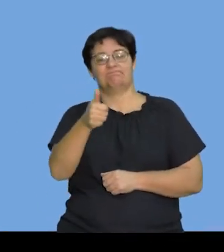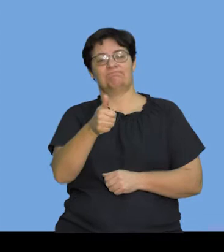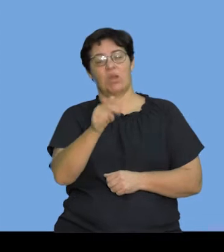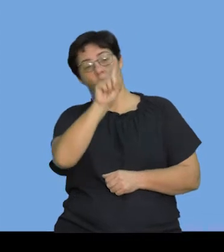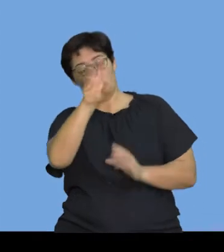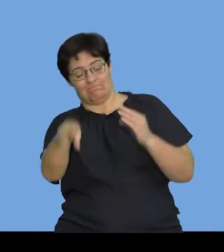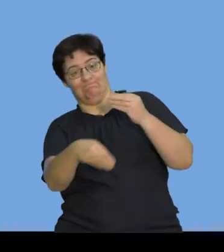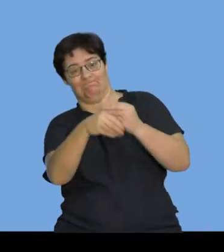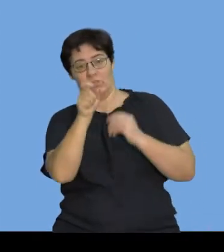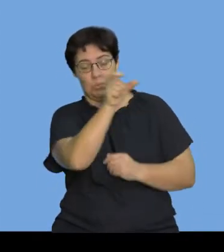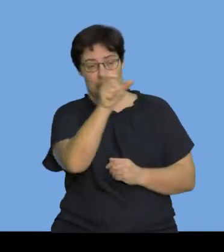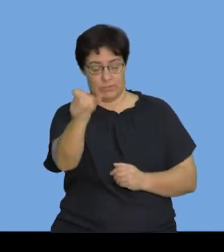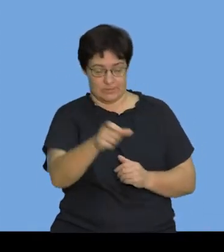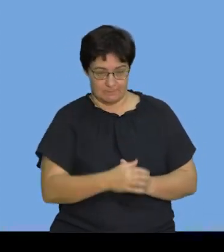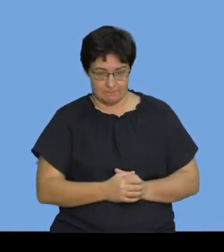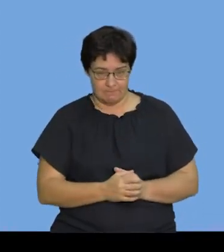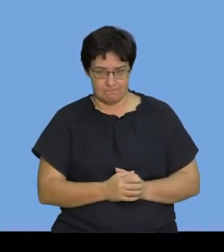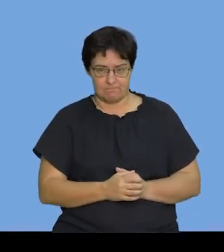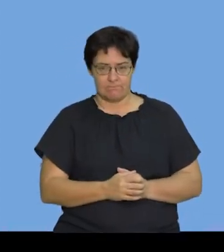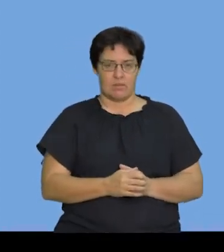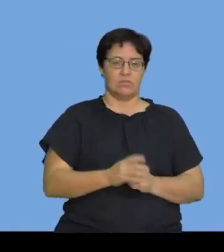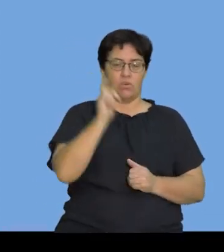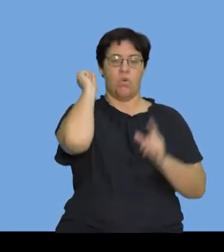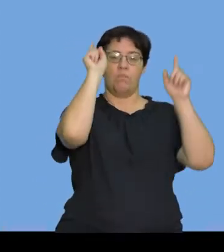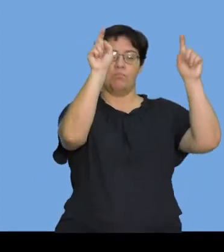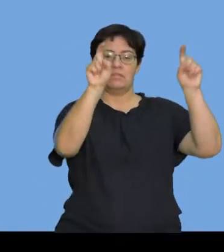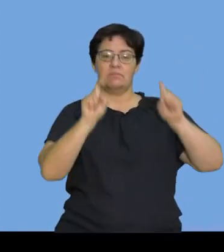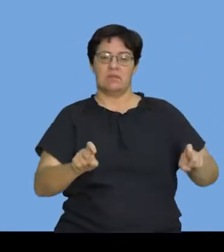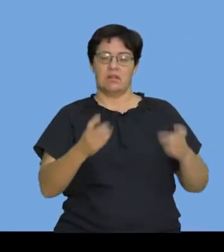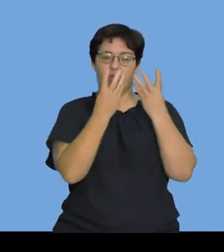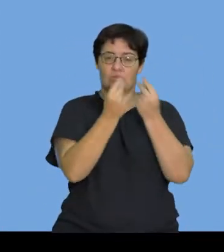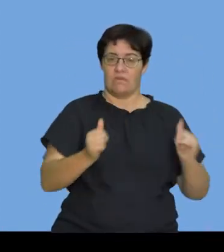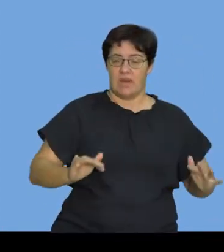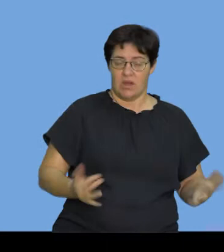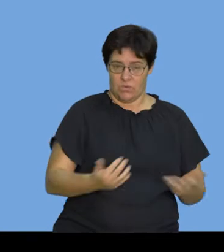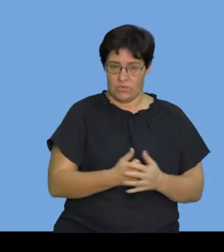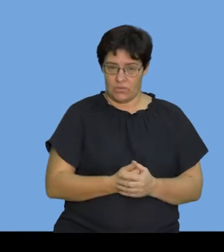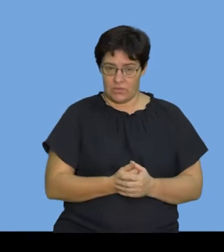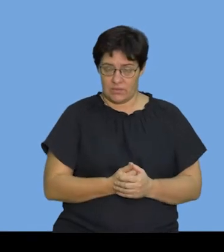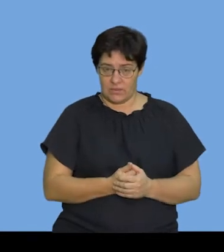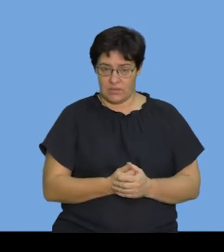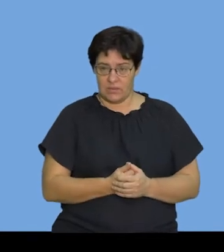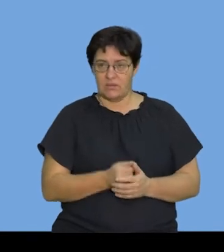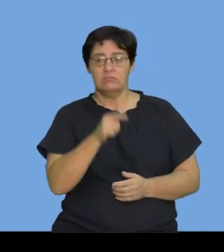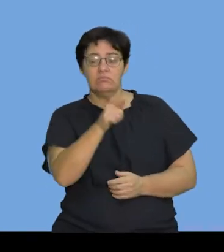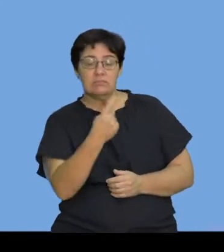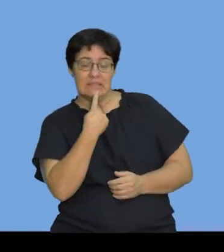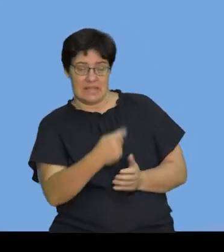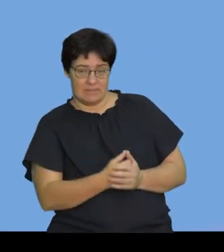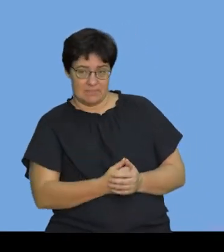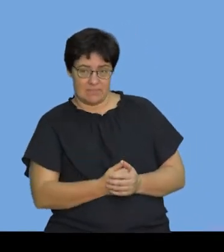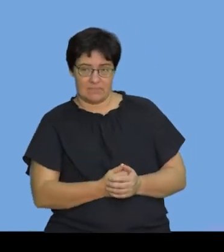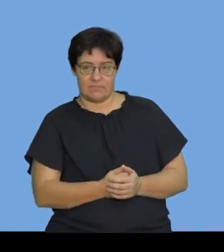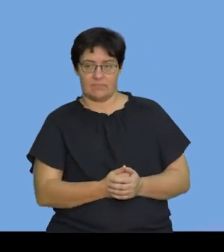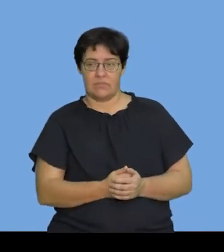quadratic equation. So we have what you call the principle of solving. The principle of solving says that if